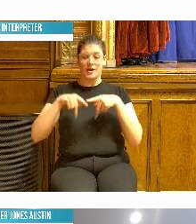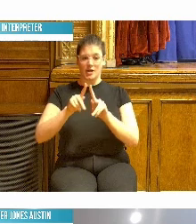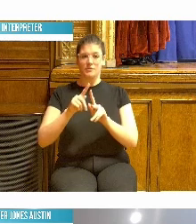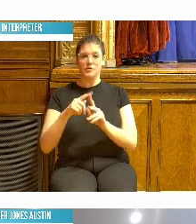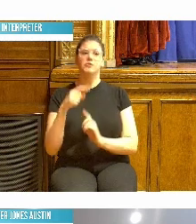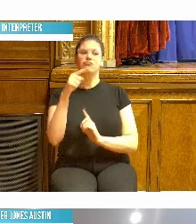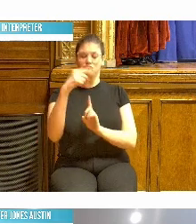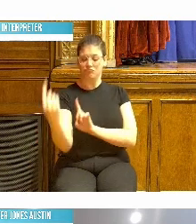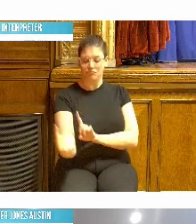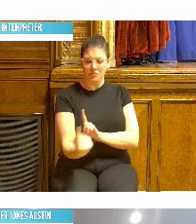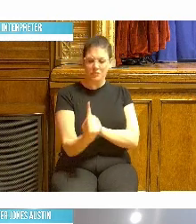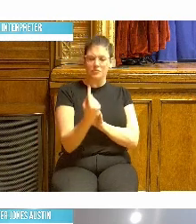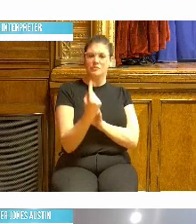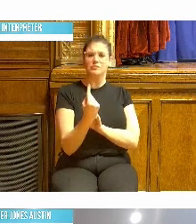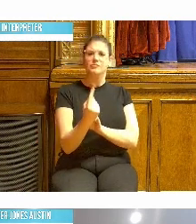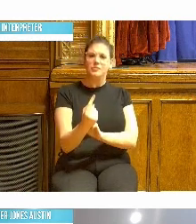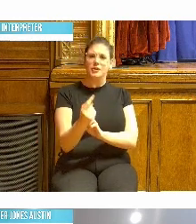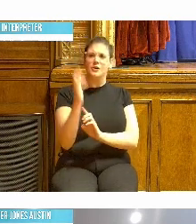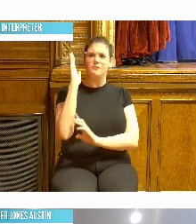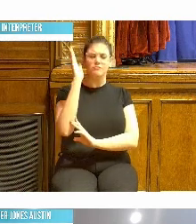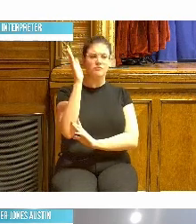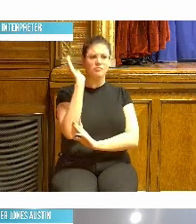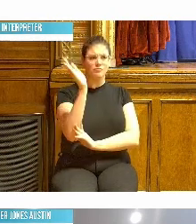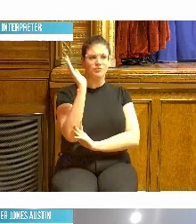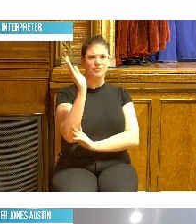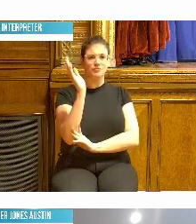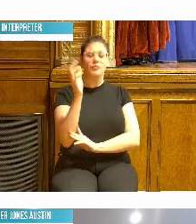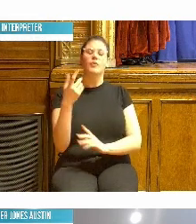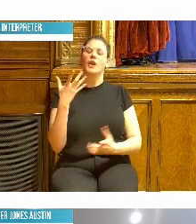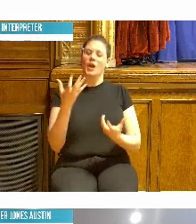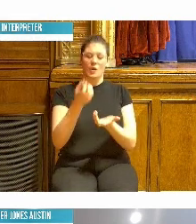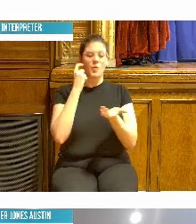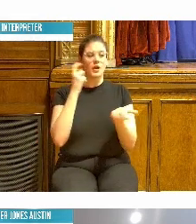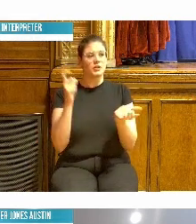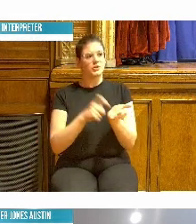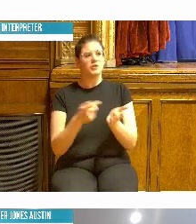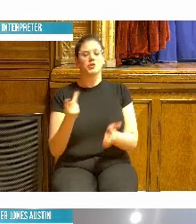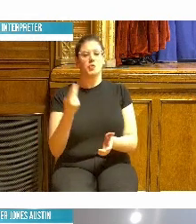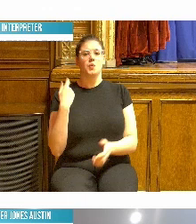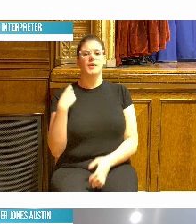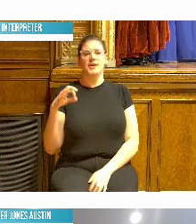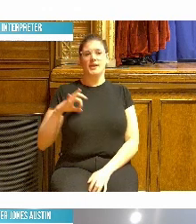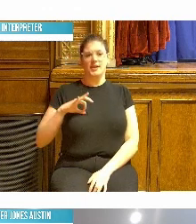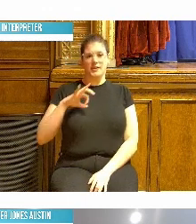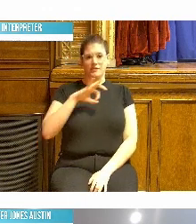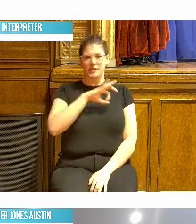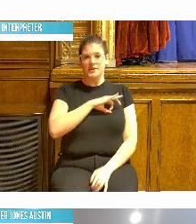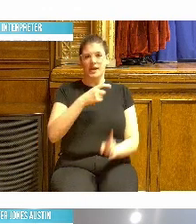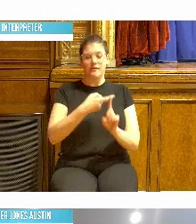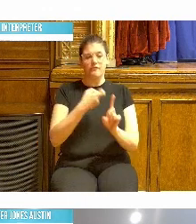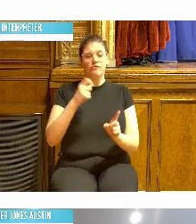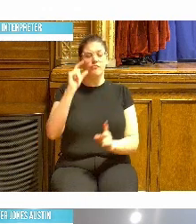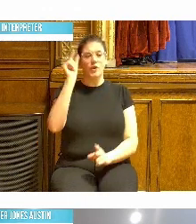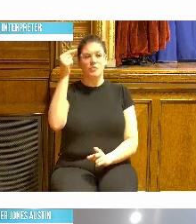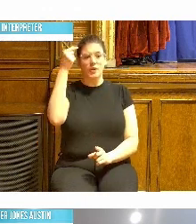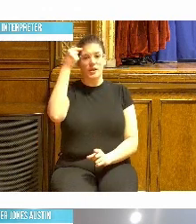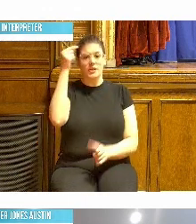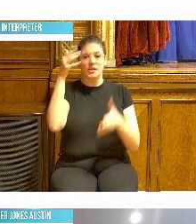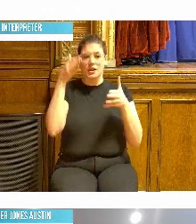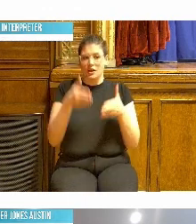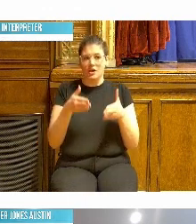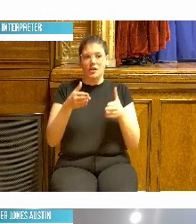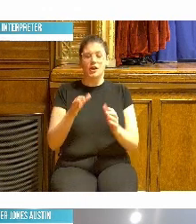want to acknowledge that we have staff from the governor's office here. And so if Shakira Thames would please stand,